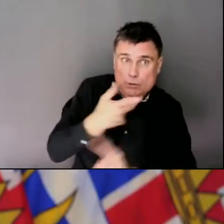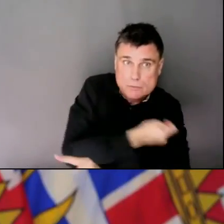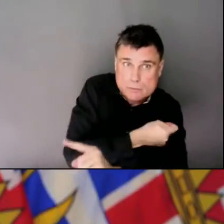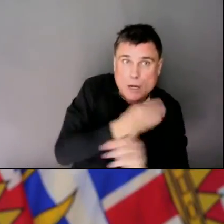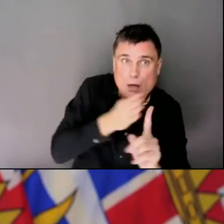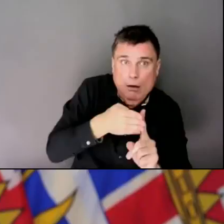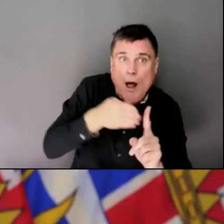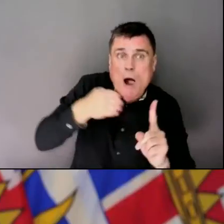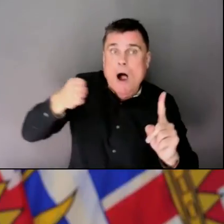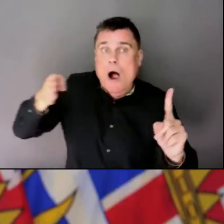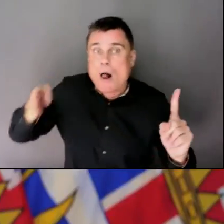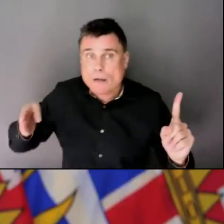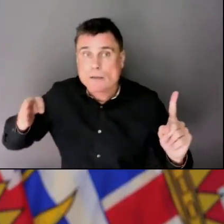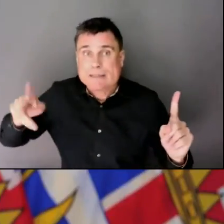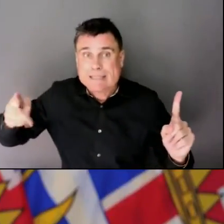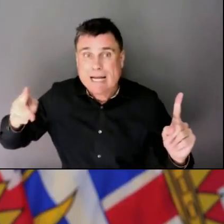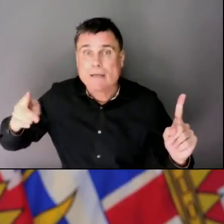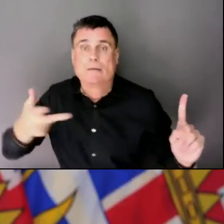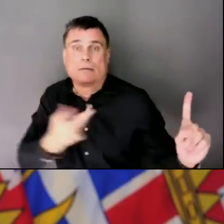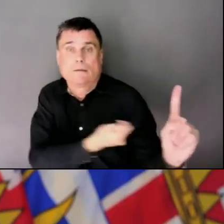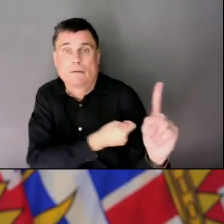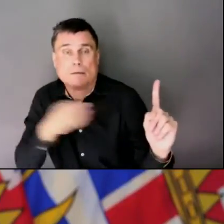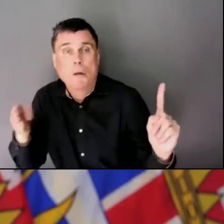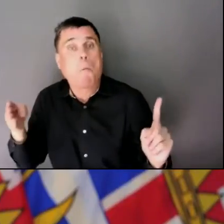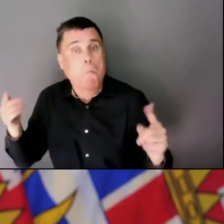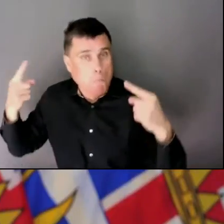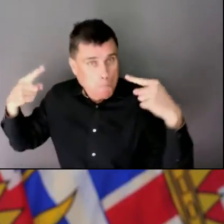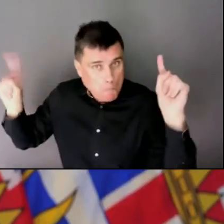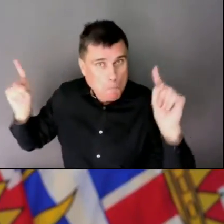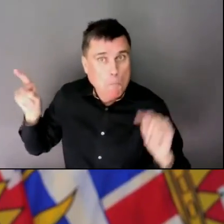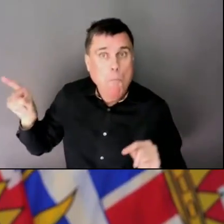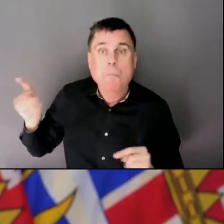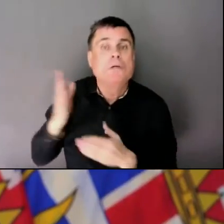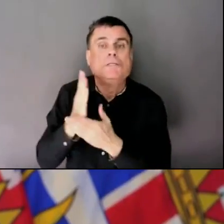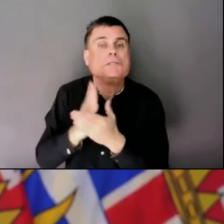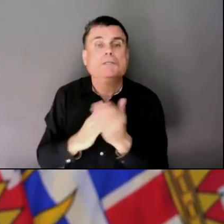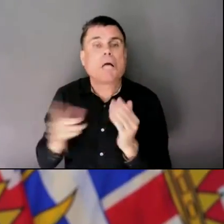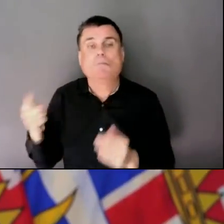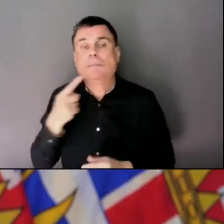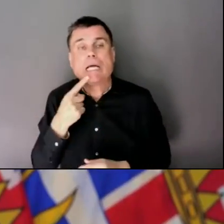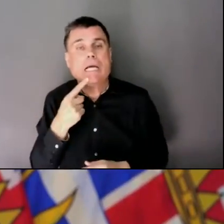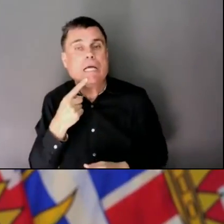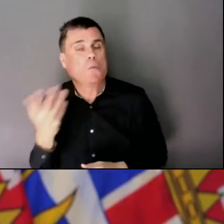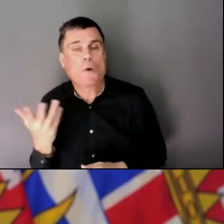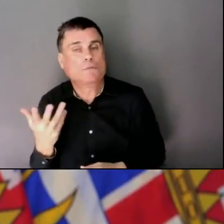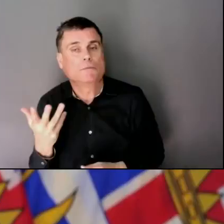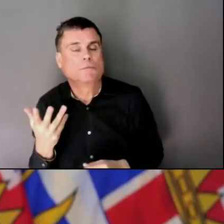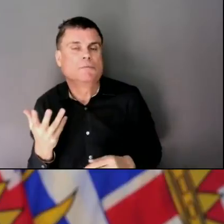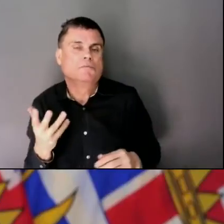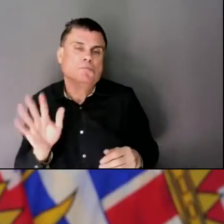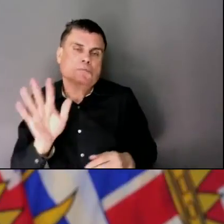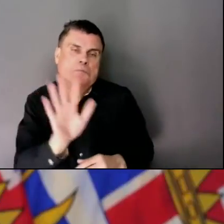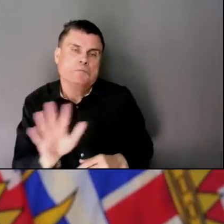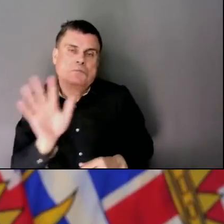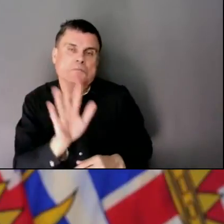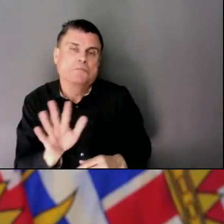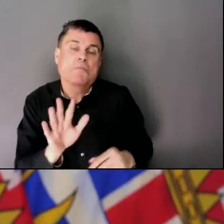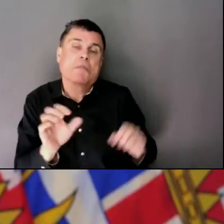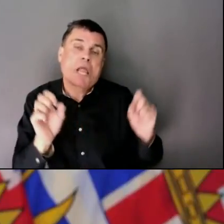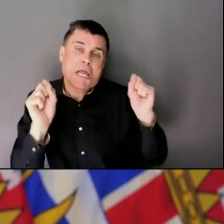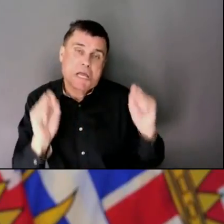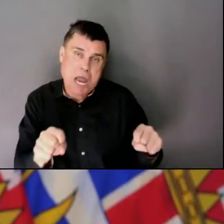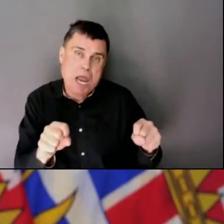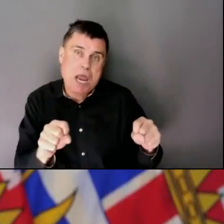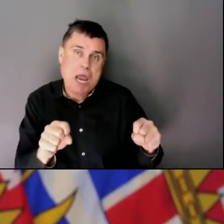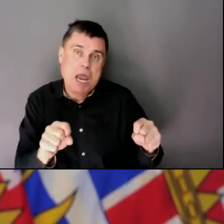There is some permissive language around using the same type of vaccine,